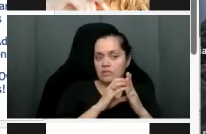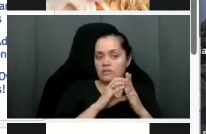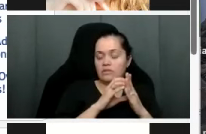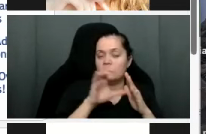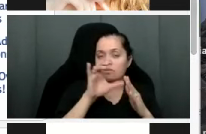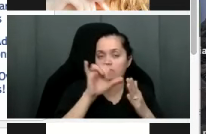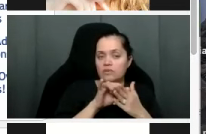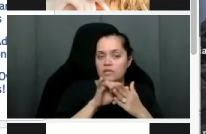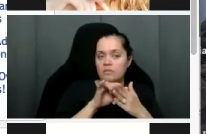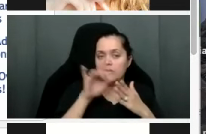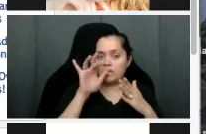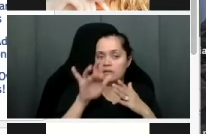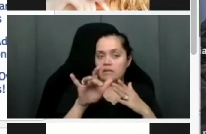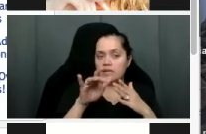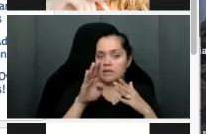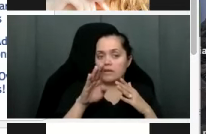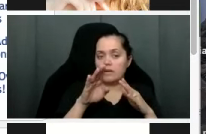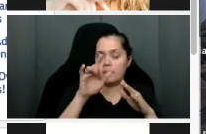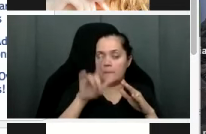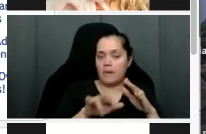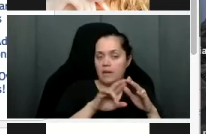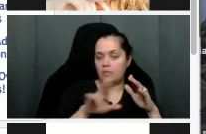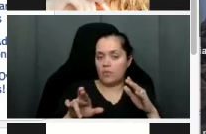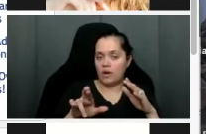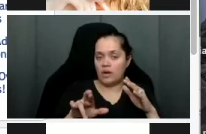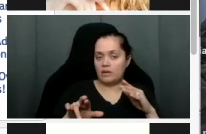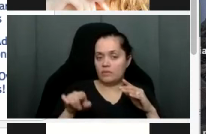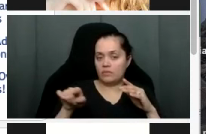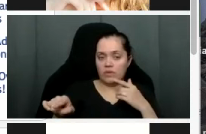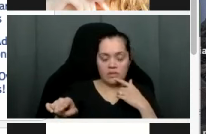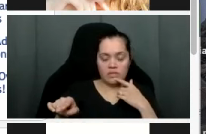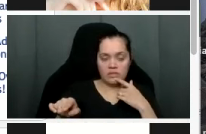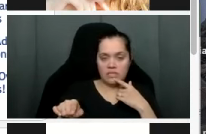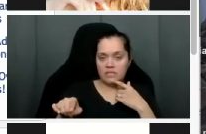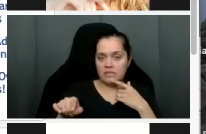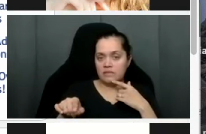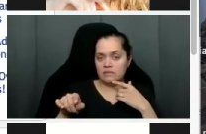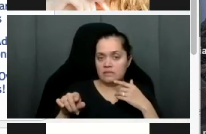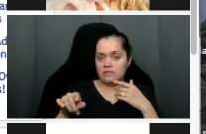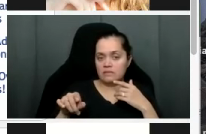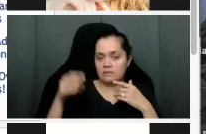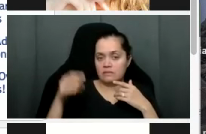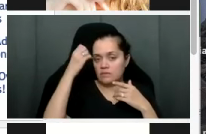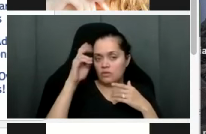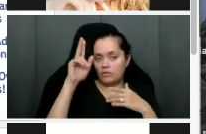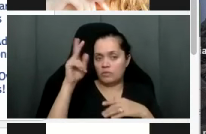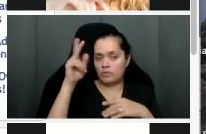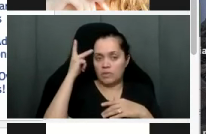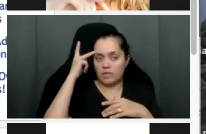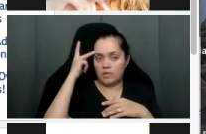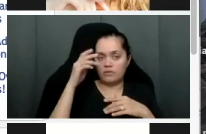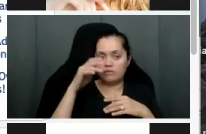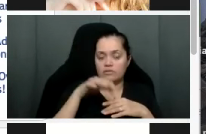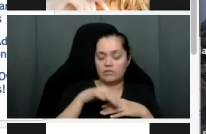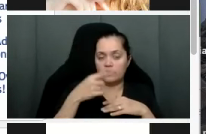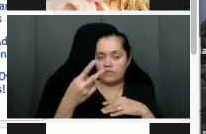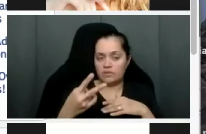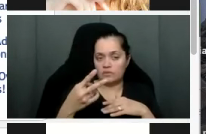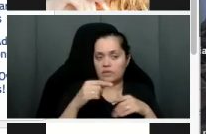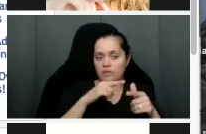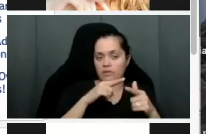that by clicking in the bottom right corner here where it says Europe, Political Geography 2, and it moves